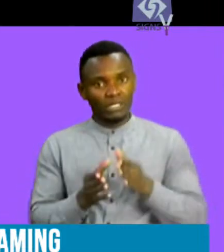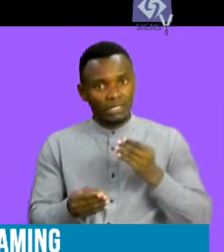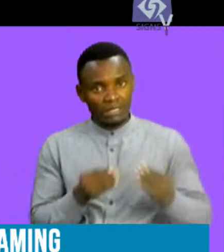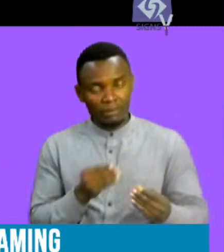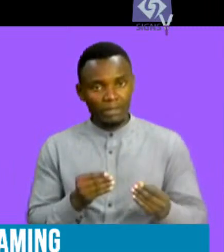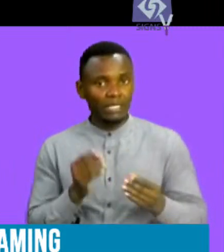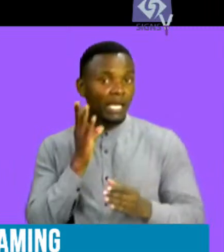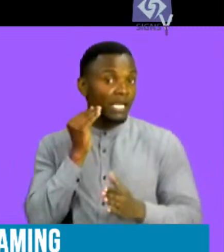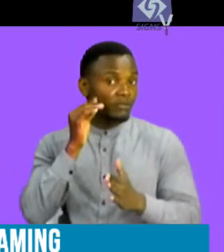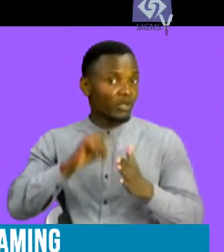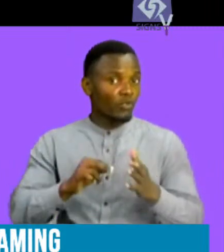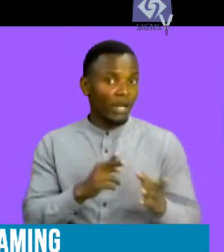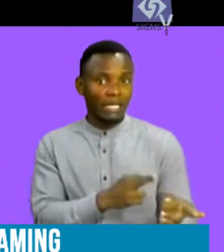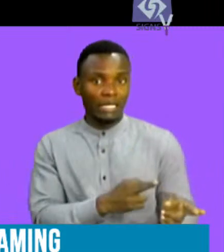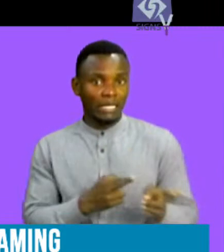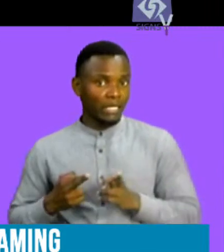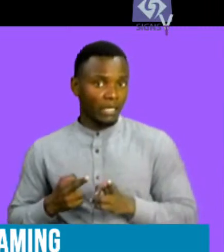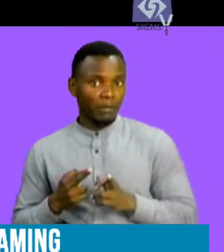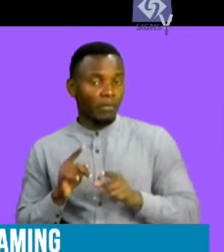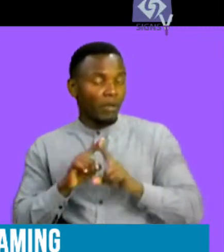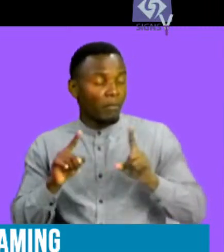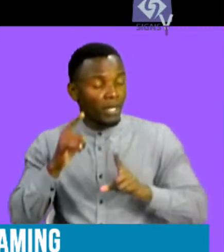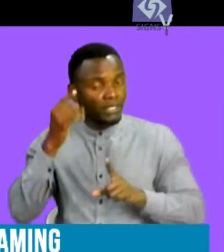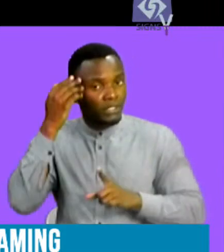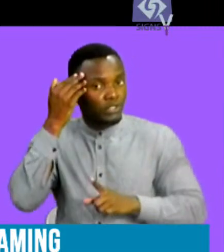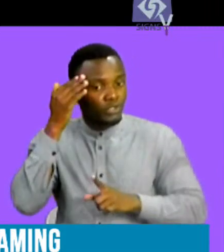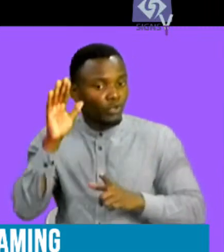go for emergency services.